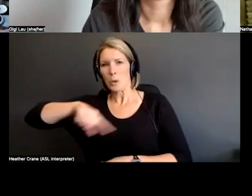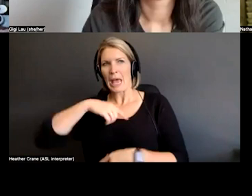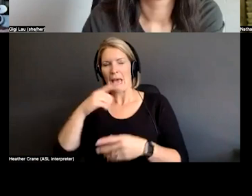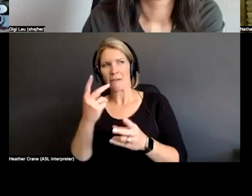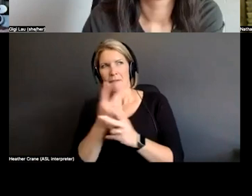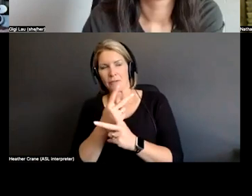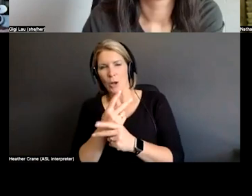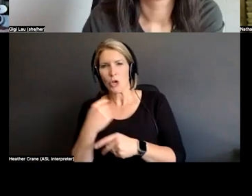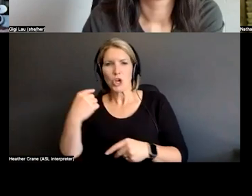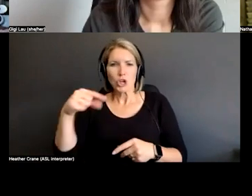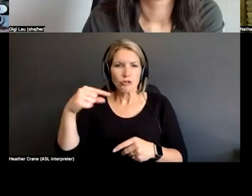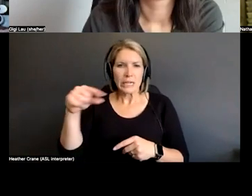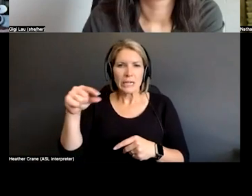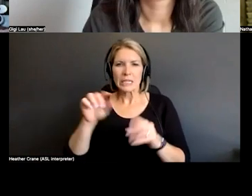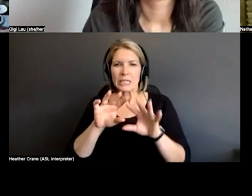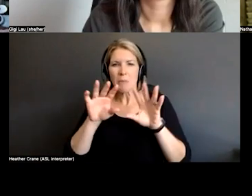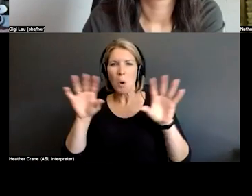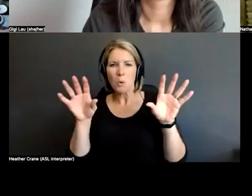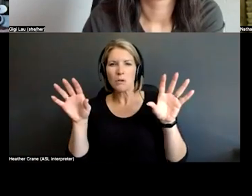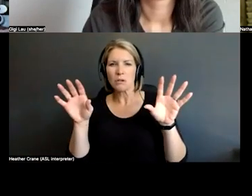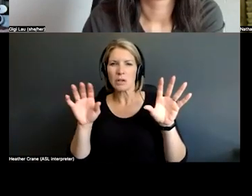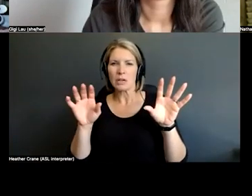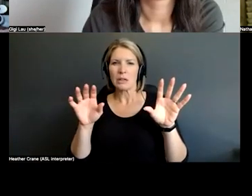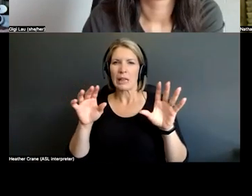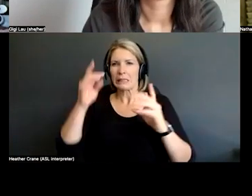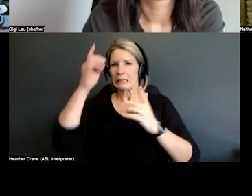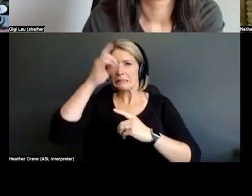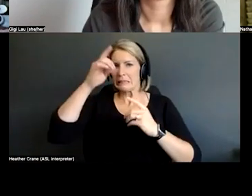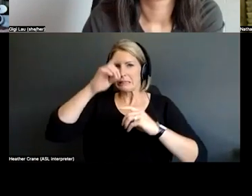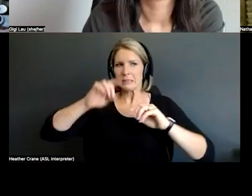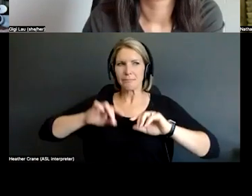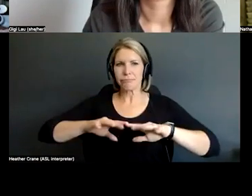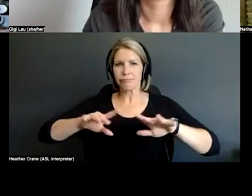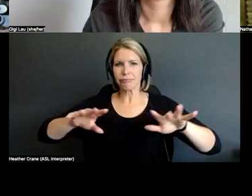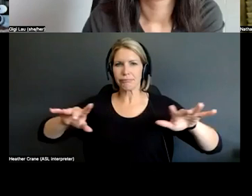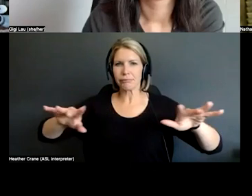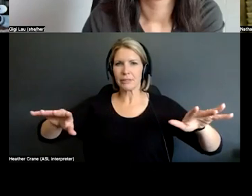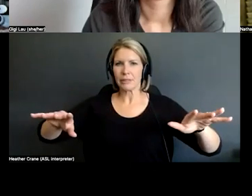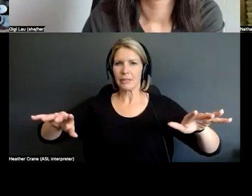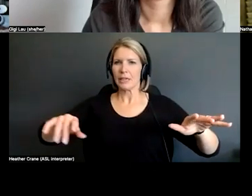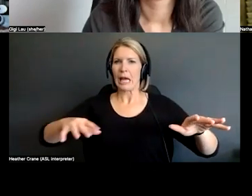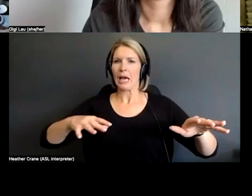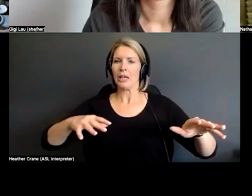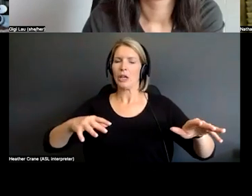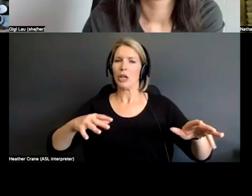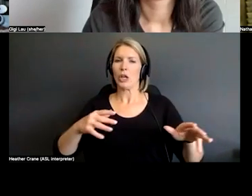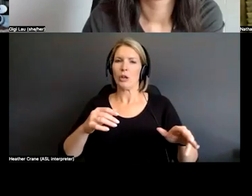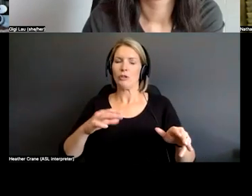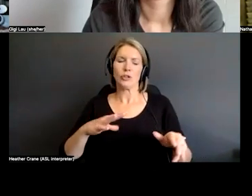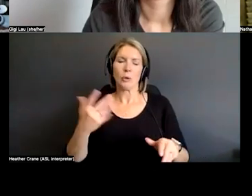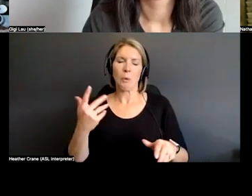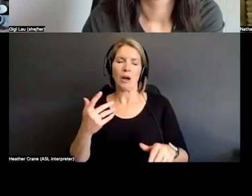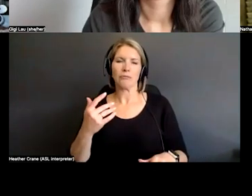one and trying to make sure that it wasn't too gross but also wasn't too like